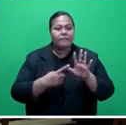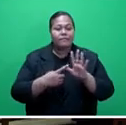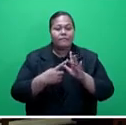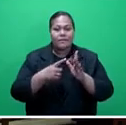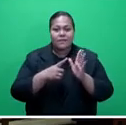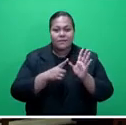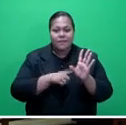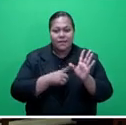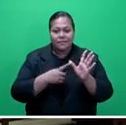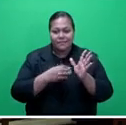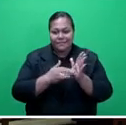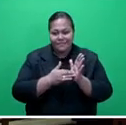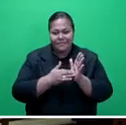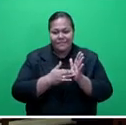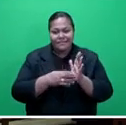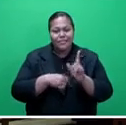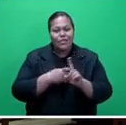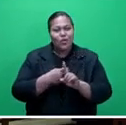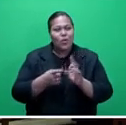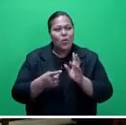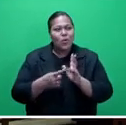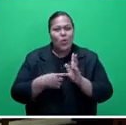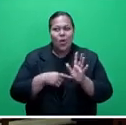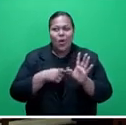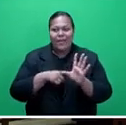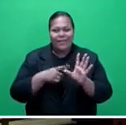deliver his maiden speech.